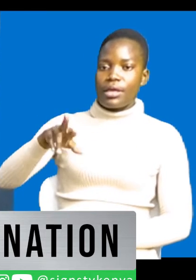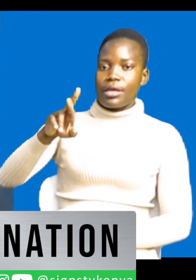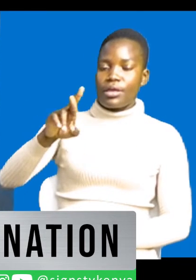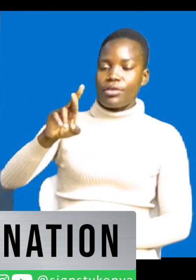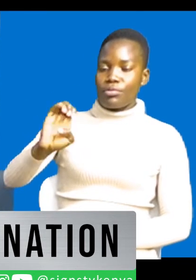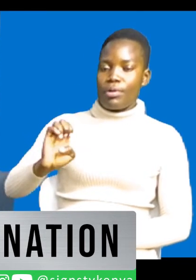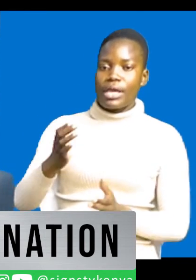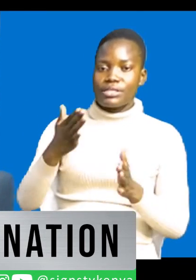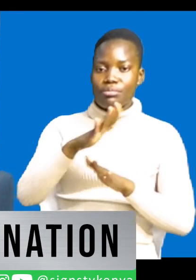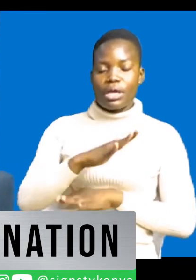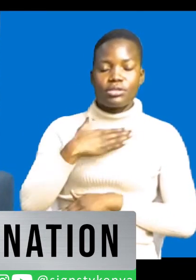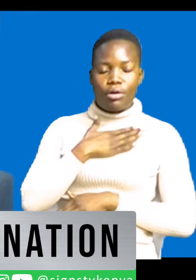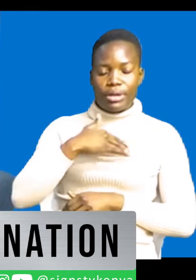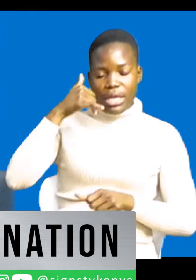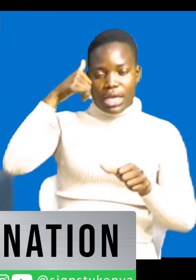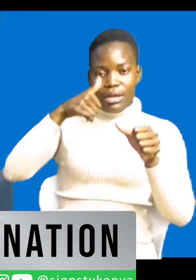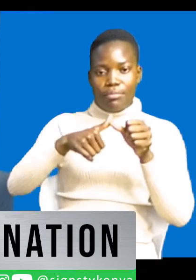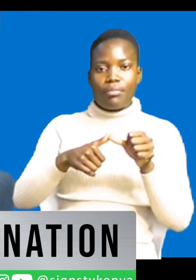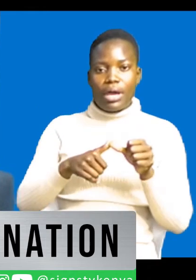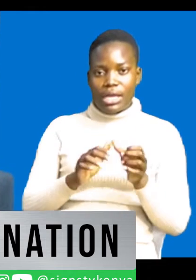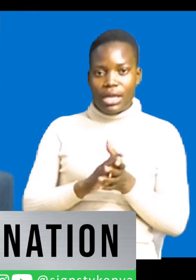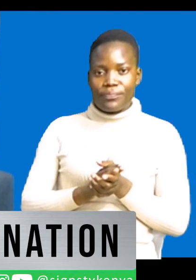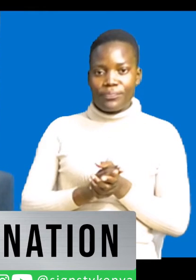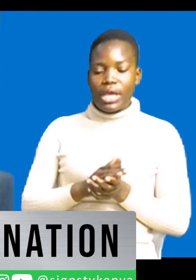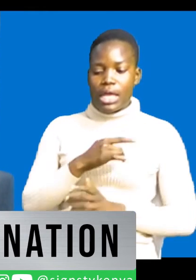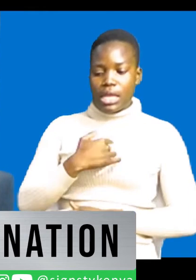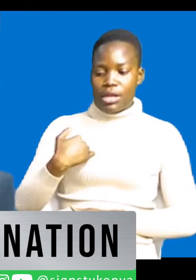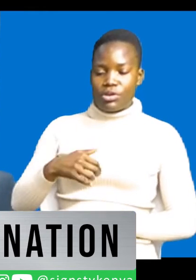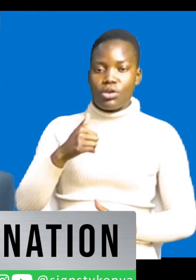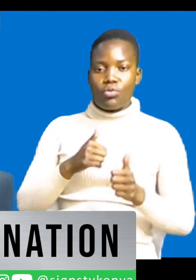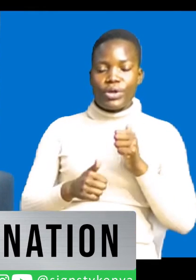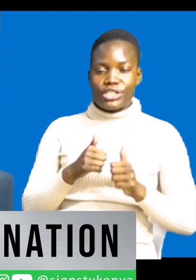kawaida sasa. Ebu remind me the trick the Chinese were using.